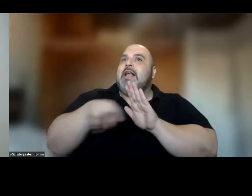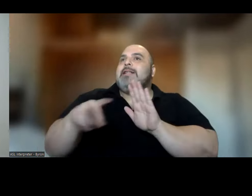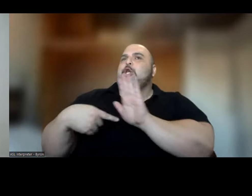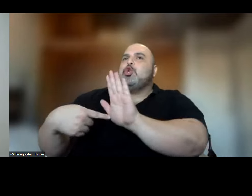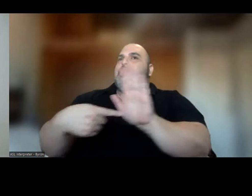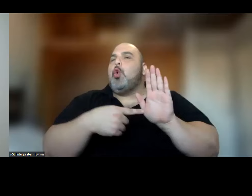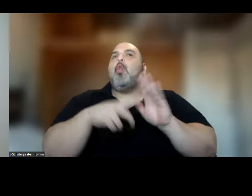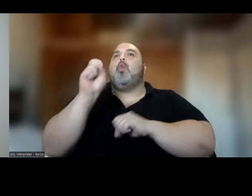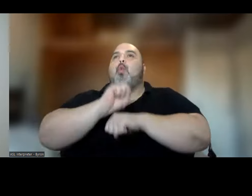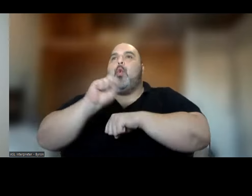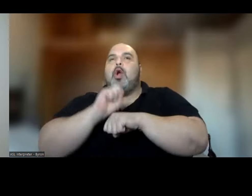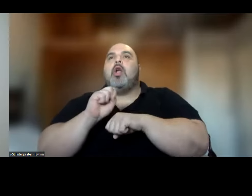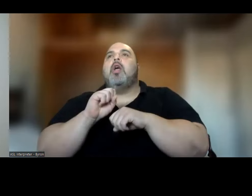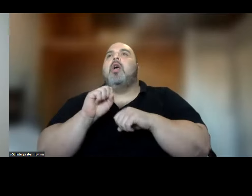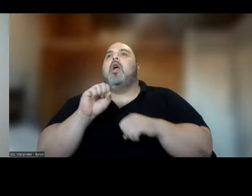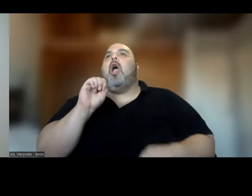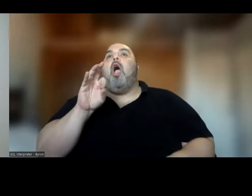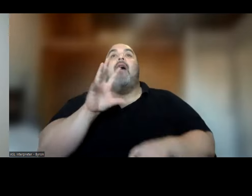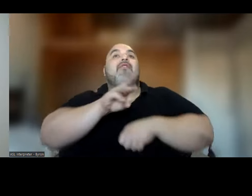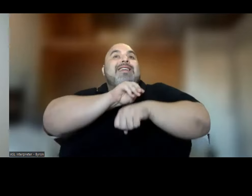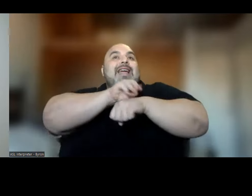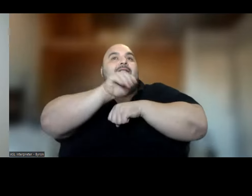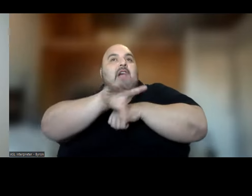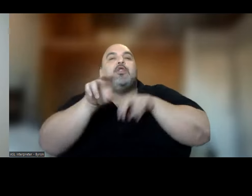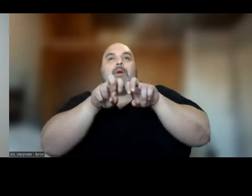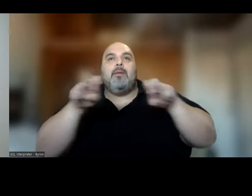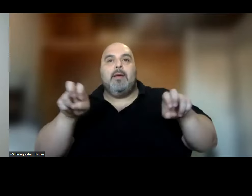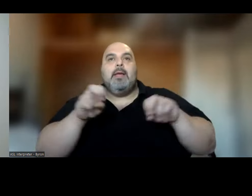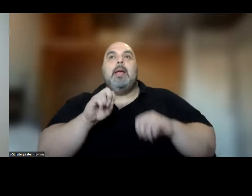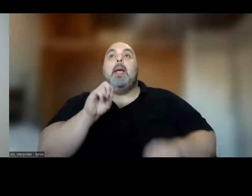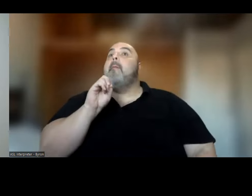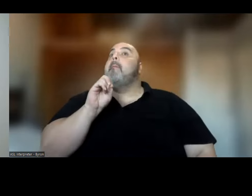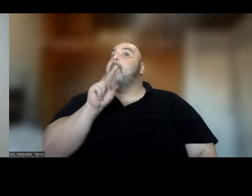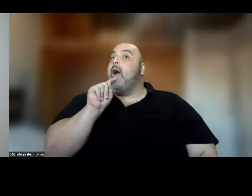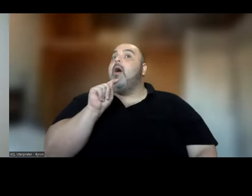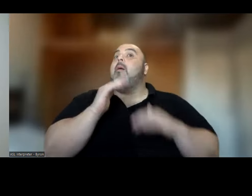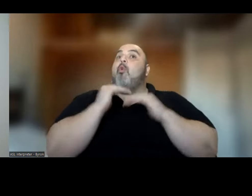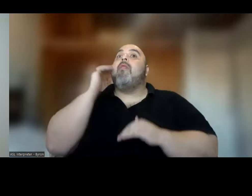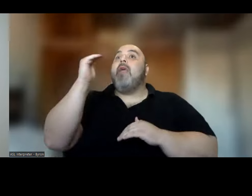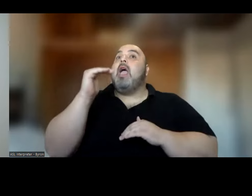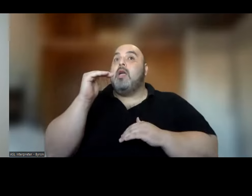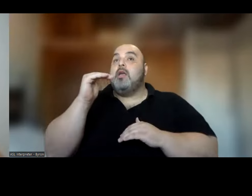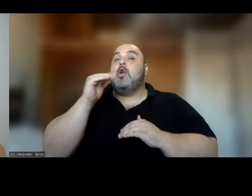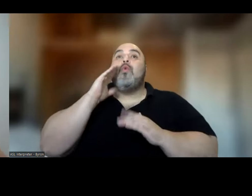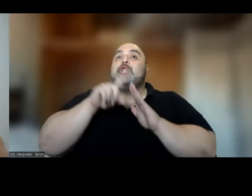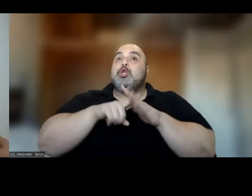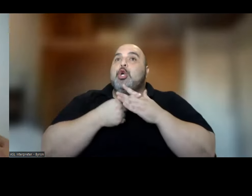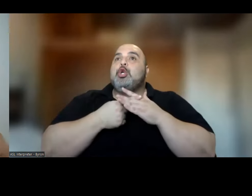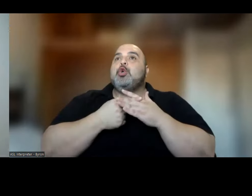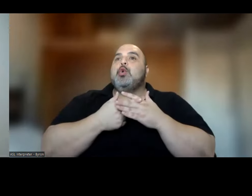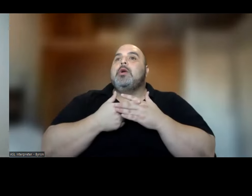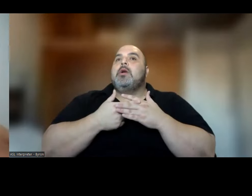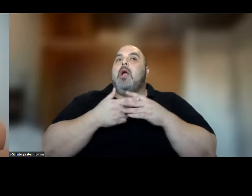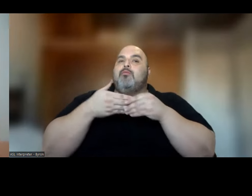of the advisory committee. But more than that, it starts to move us down the